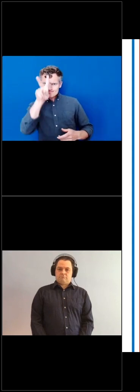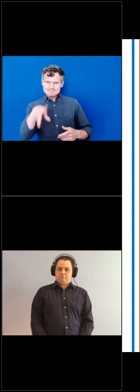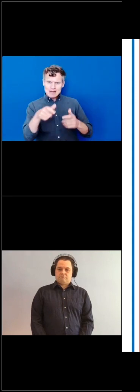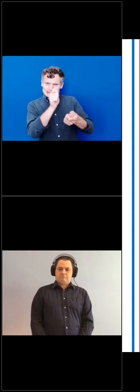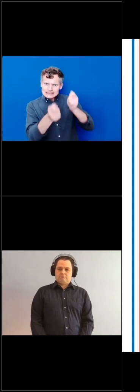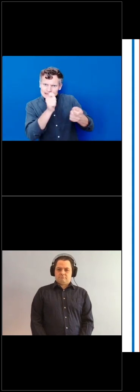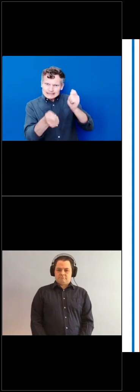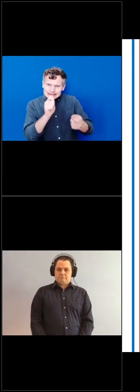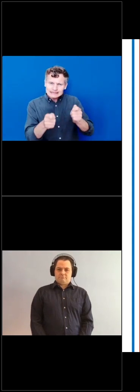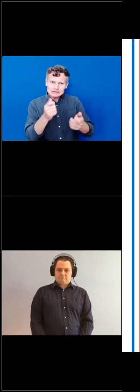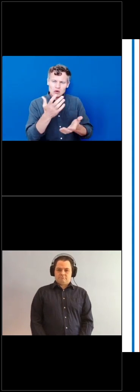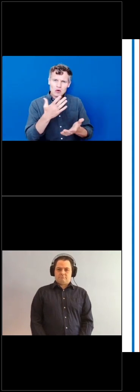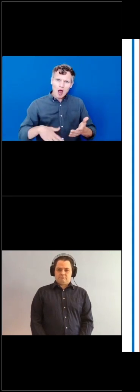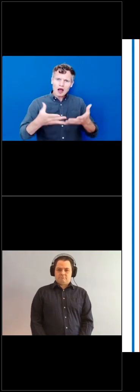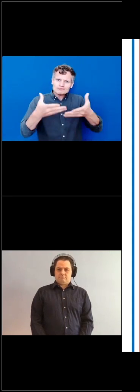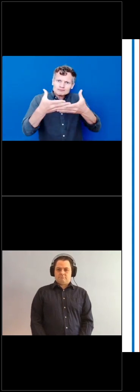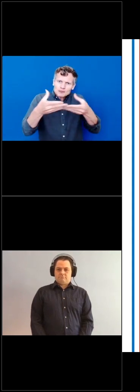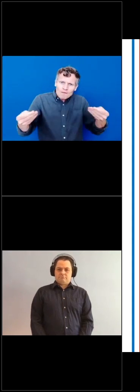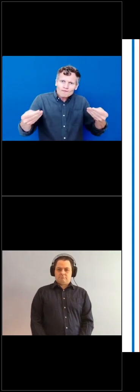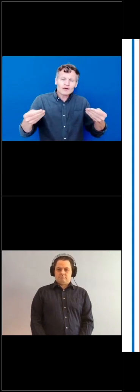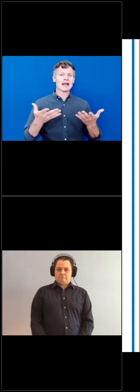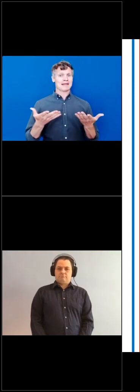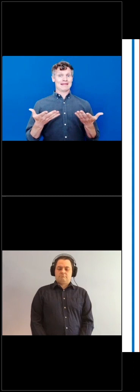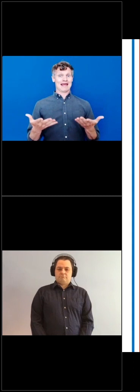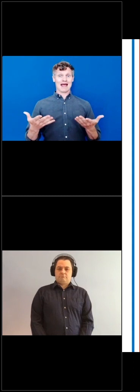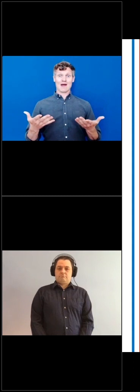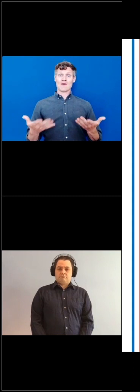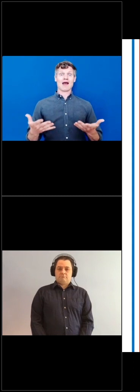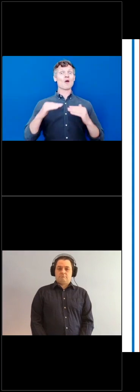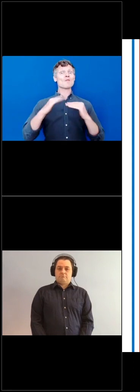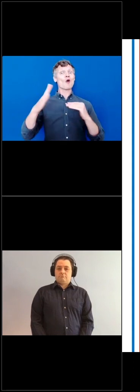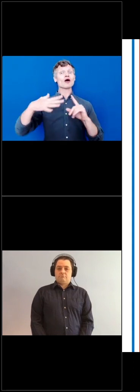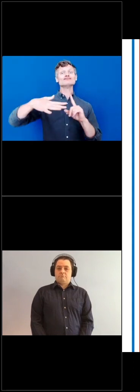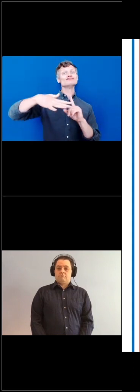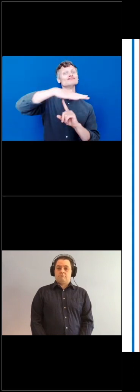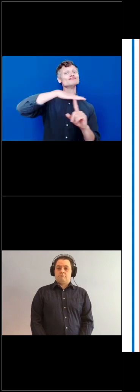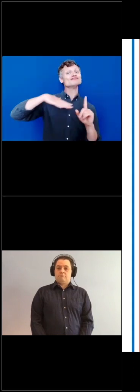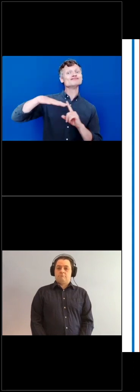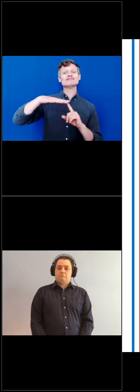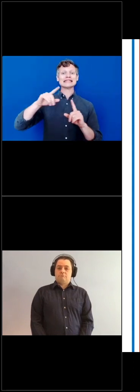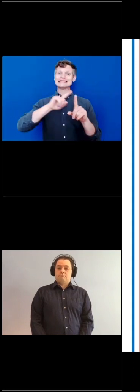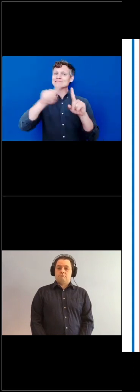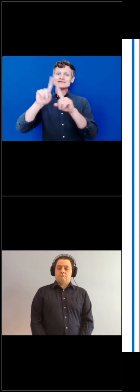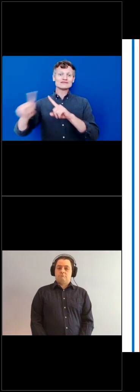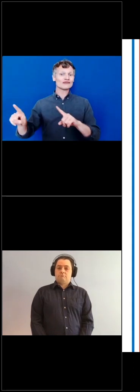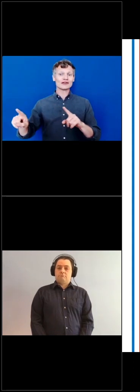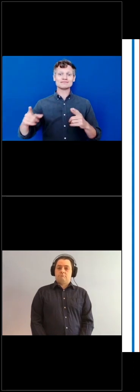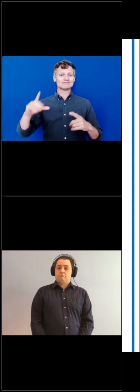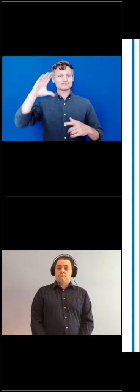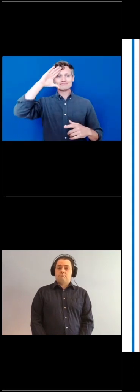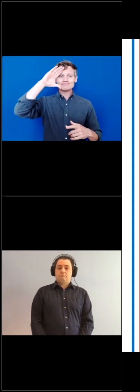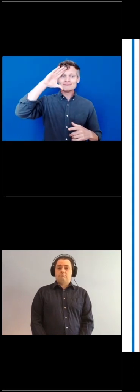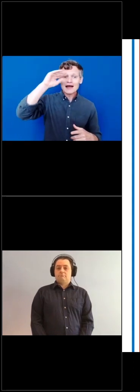abilities, are men, women who are from different backgrounds, age, and also in terms of